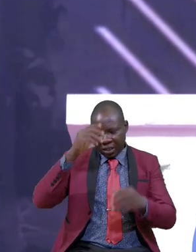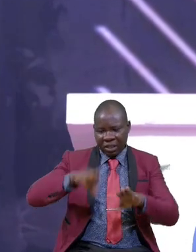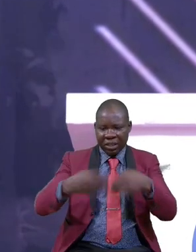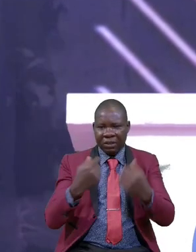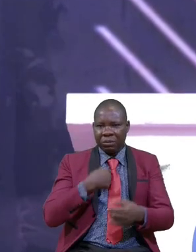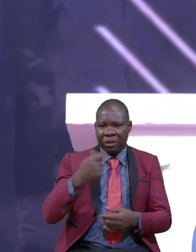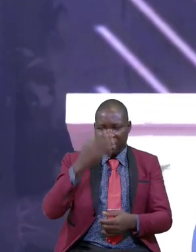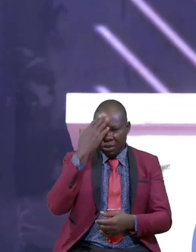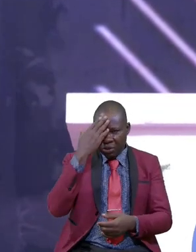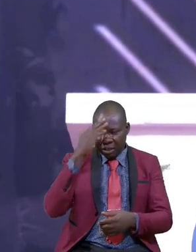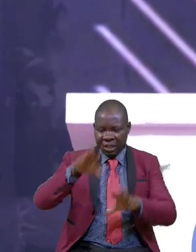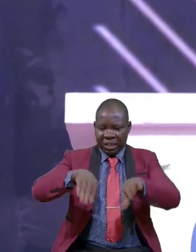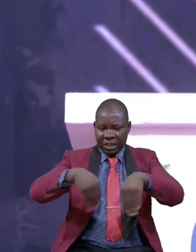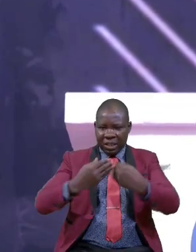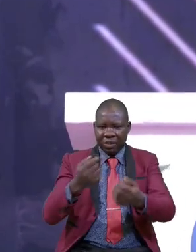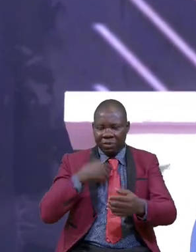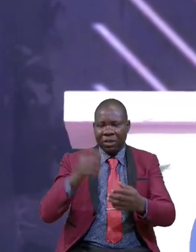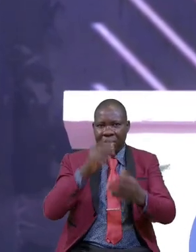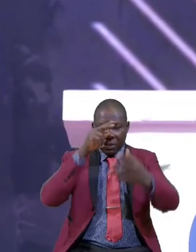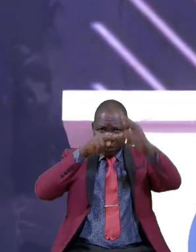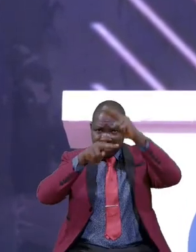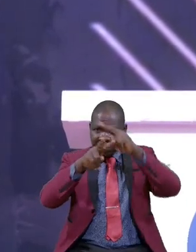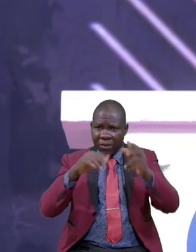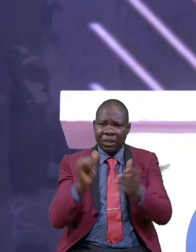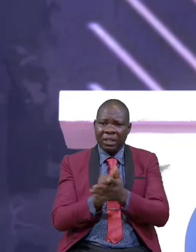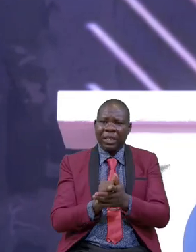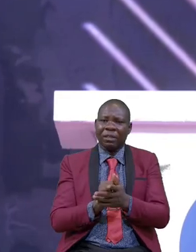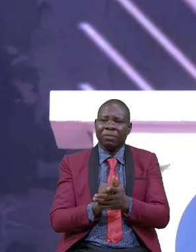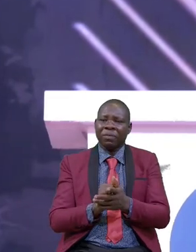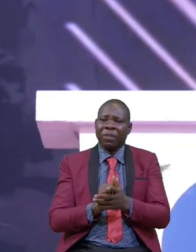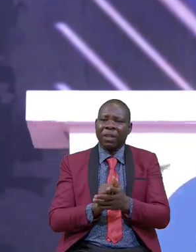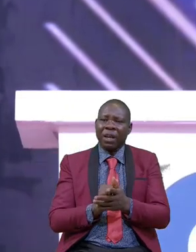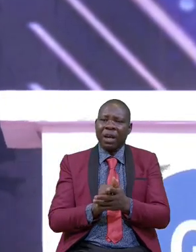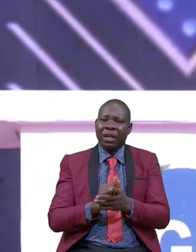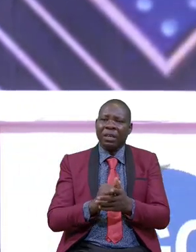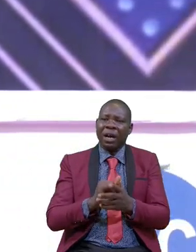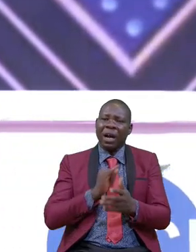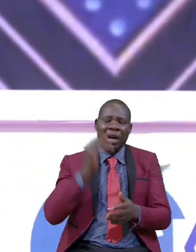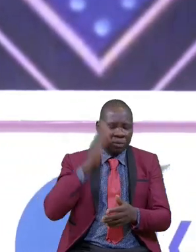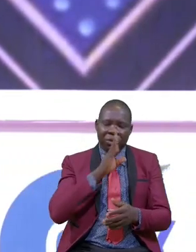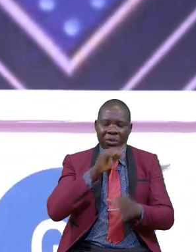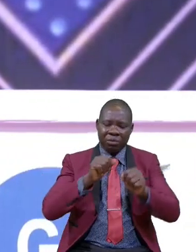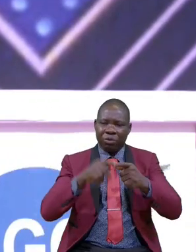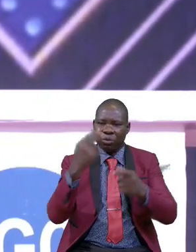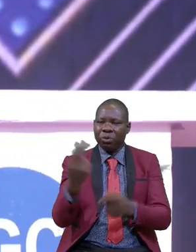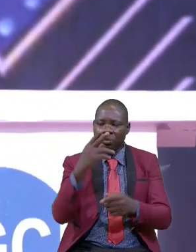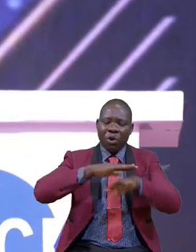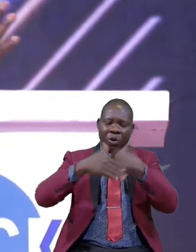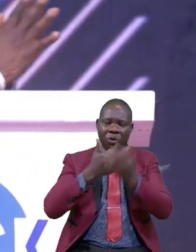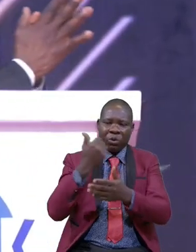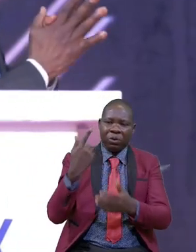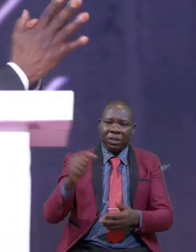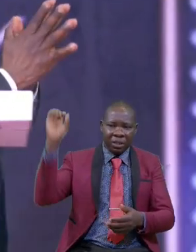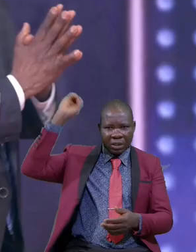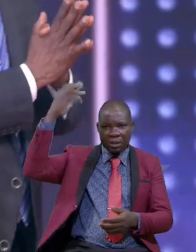I'll make use of all the grace toute you present before me today and moi. Grant unto me today. Et he